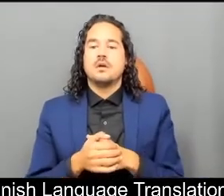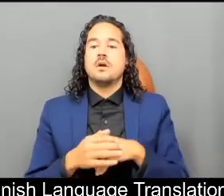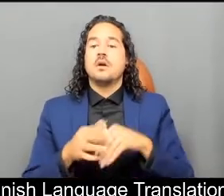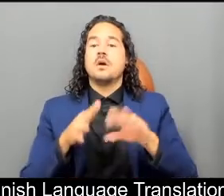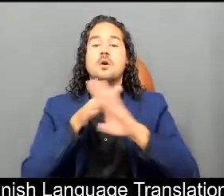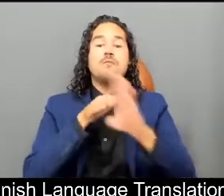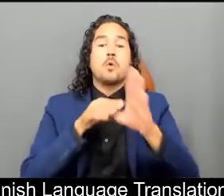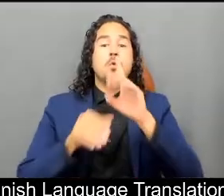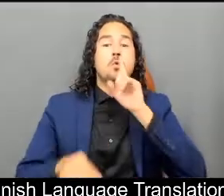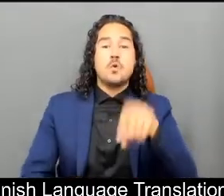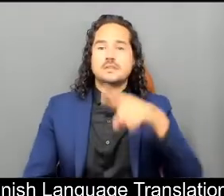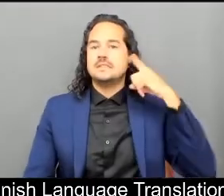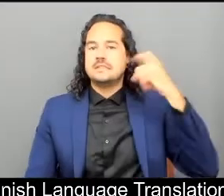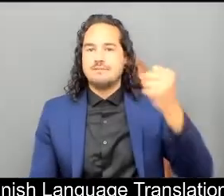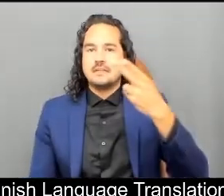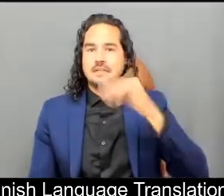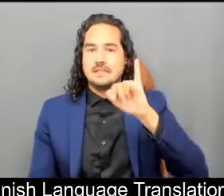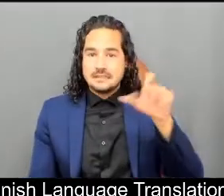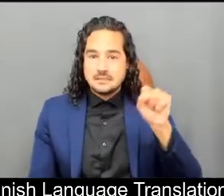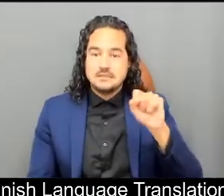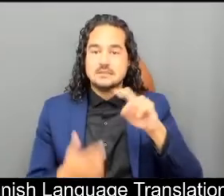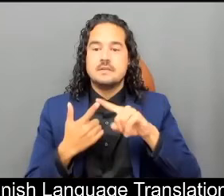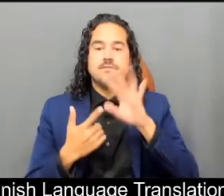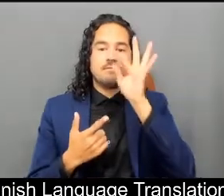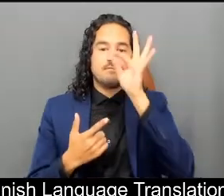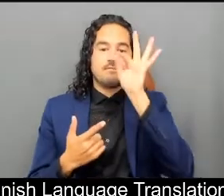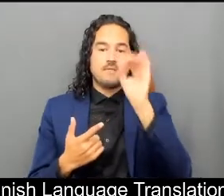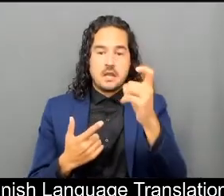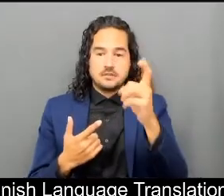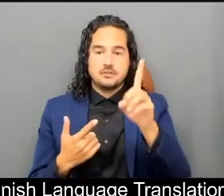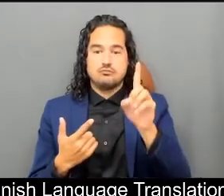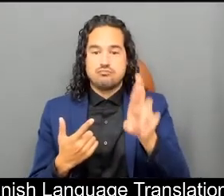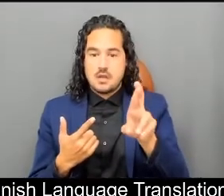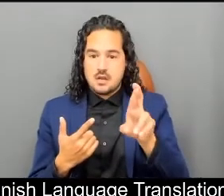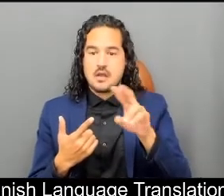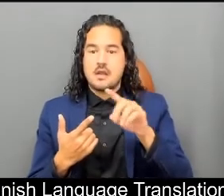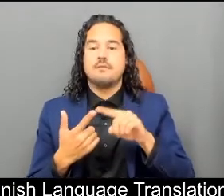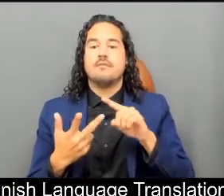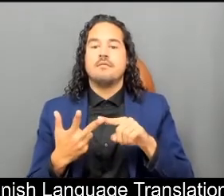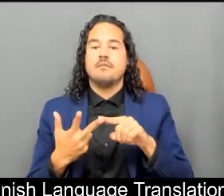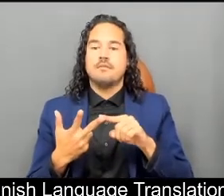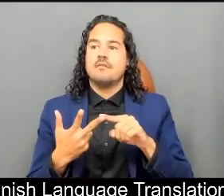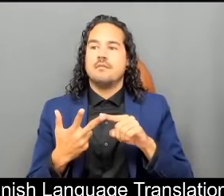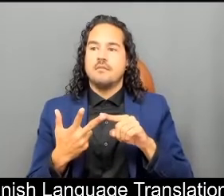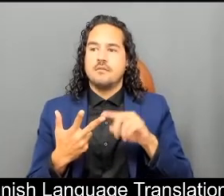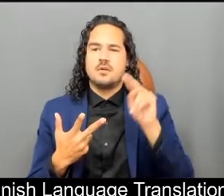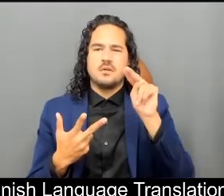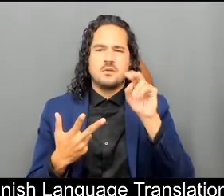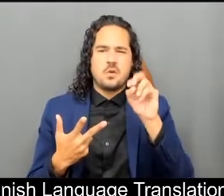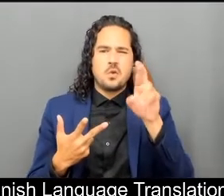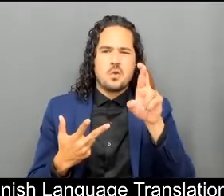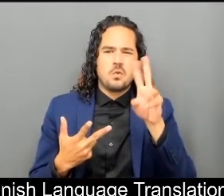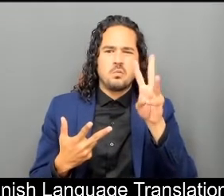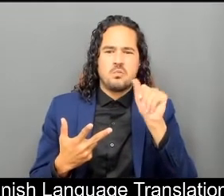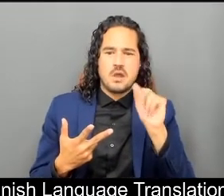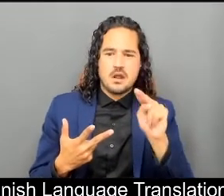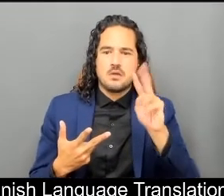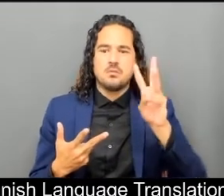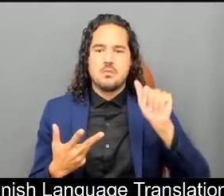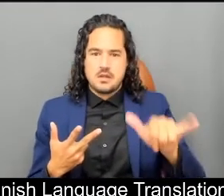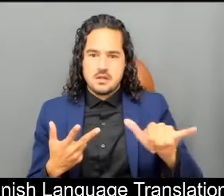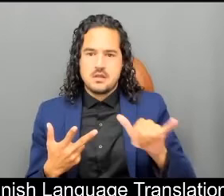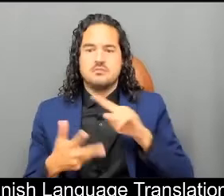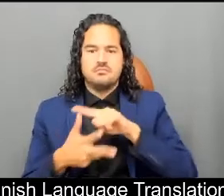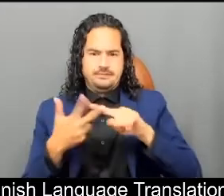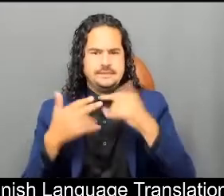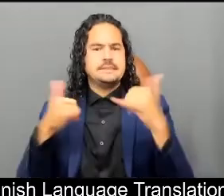order that's currently in place. And that's, again, talking with ops yesterday, the fire is within, because of where Lemontor Road, about 1/8 of a